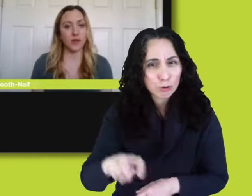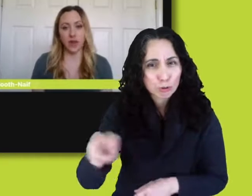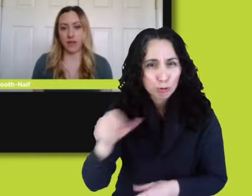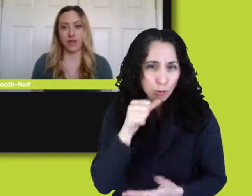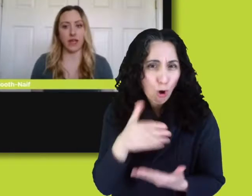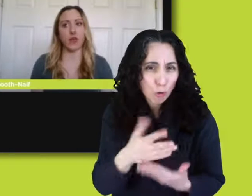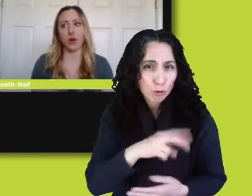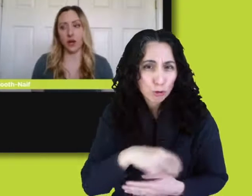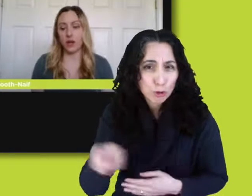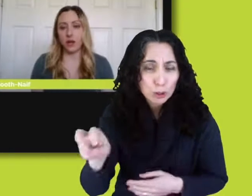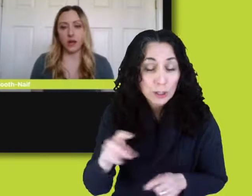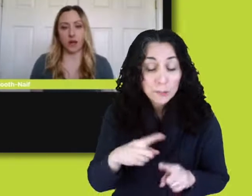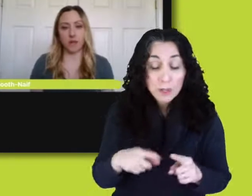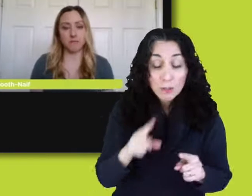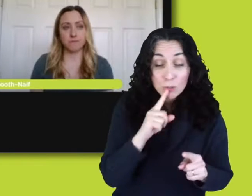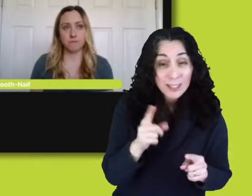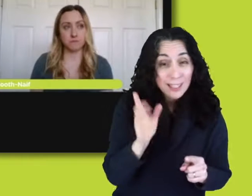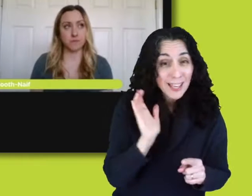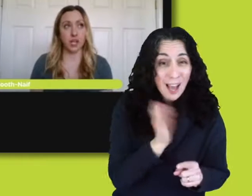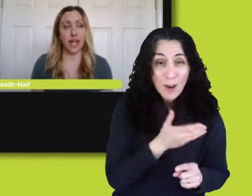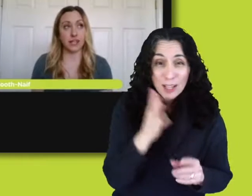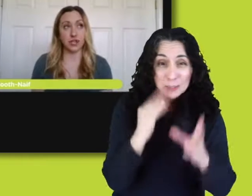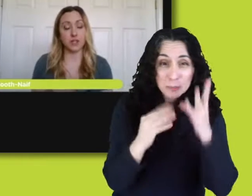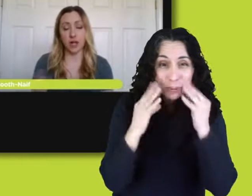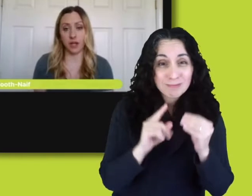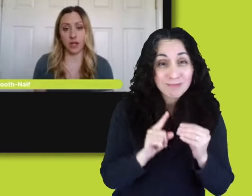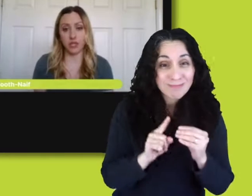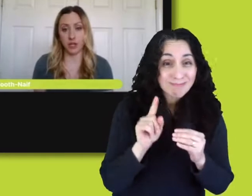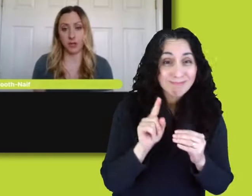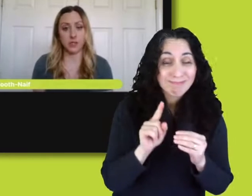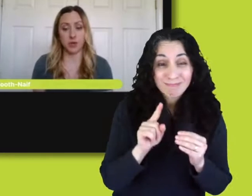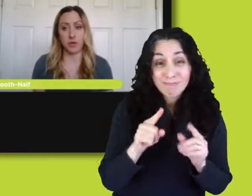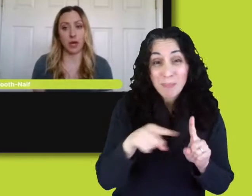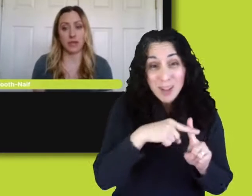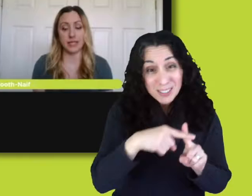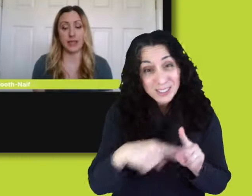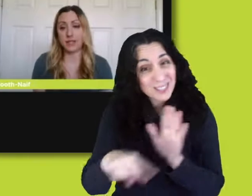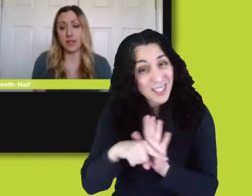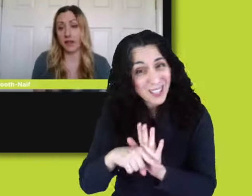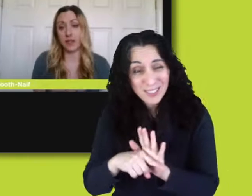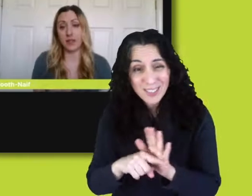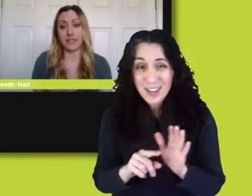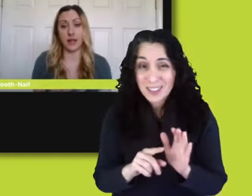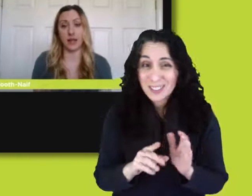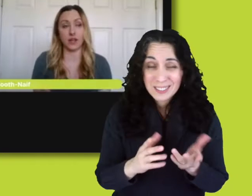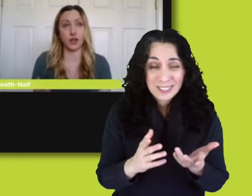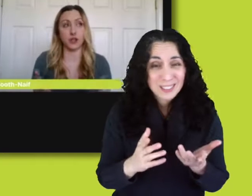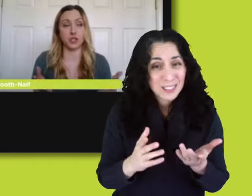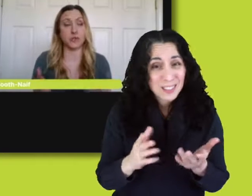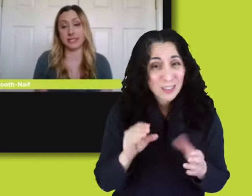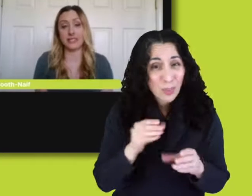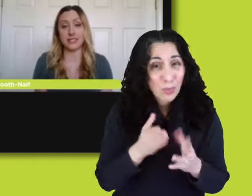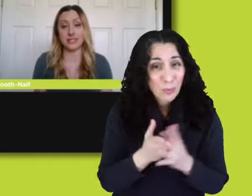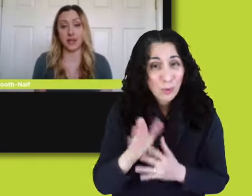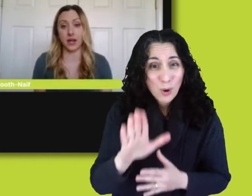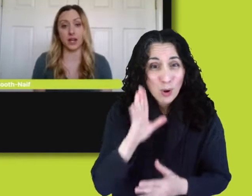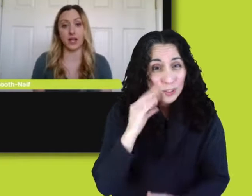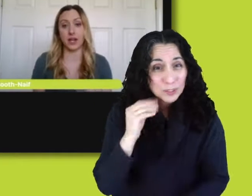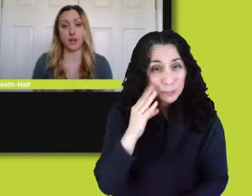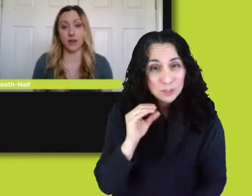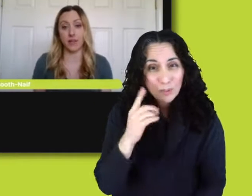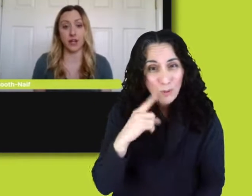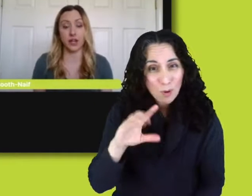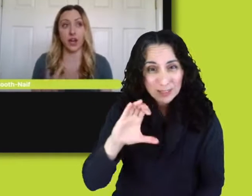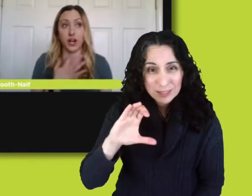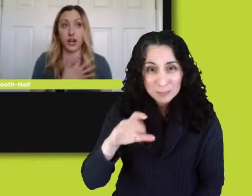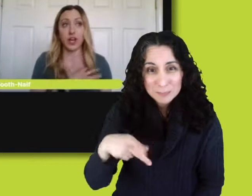downs, with life, and or, as she goes along in her journey with cerebral palsy. And there's a lot of things that, she'll be 6 this year, and